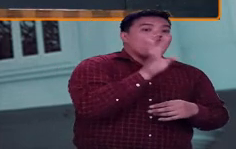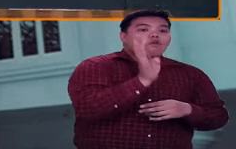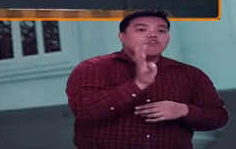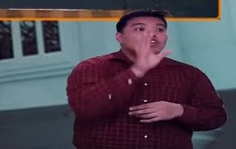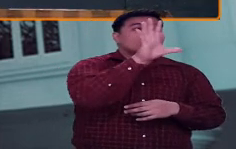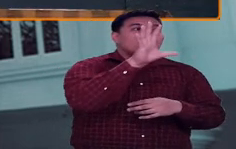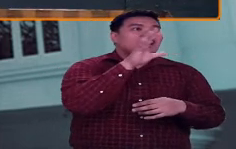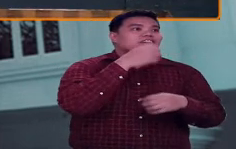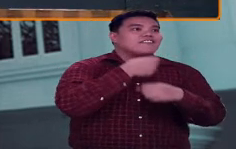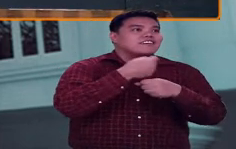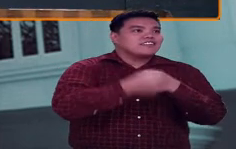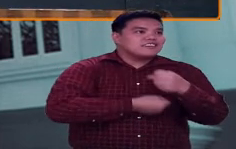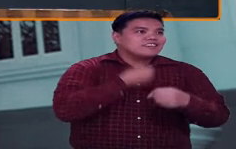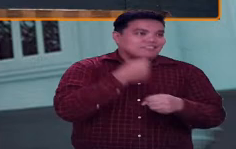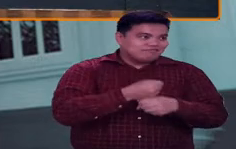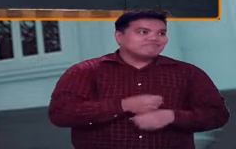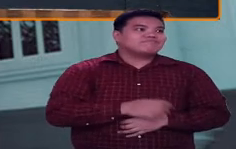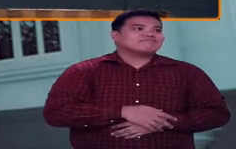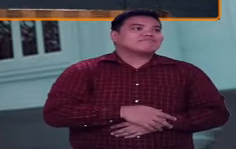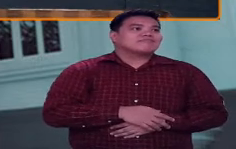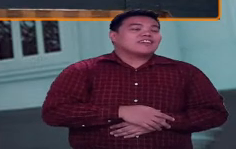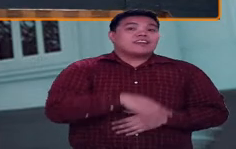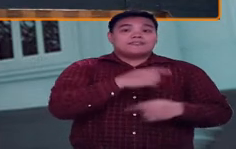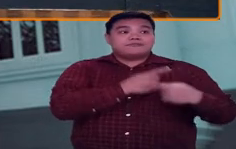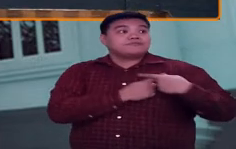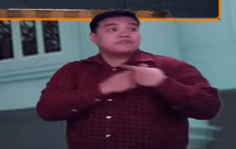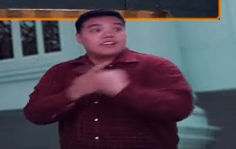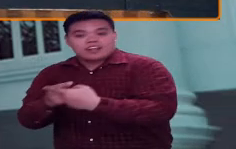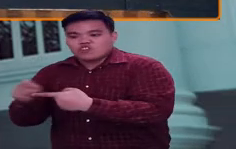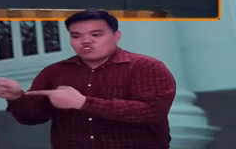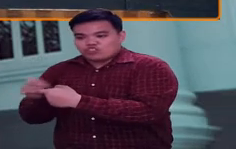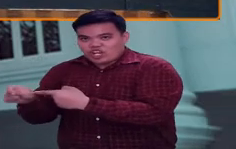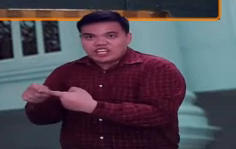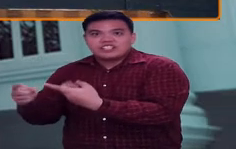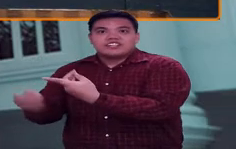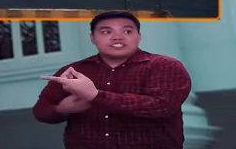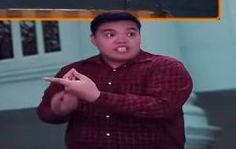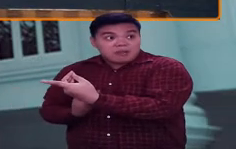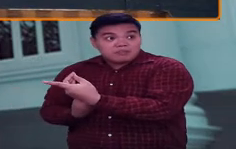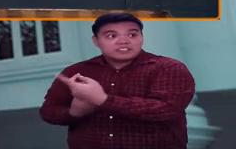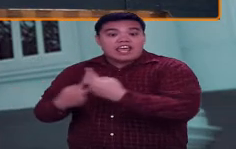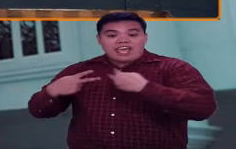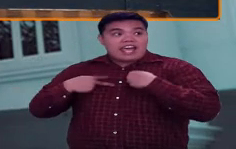years, led to the Lord by one of our missionaries and trained.